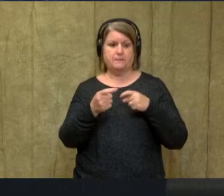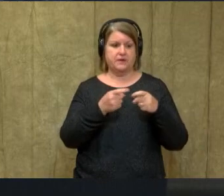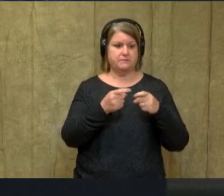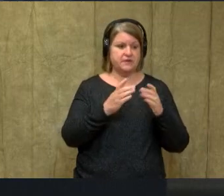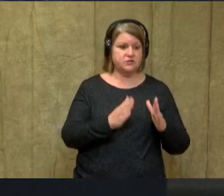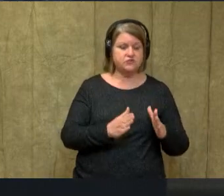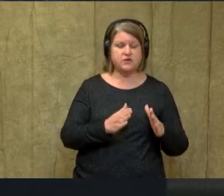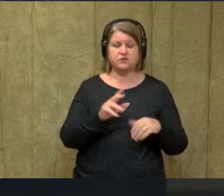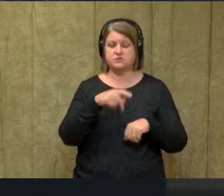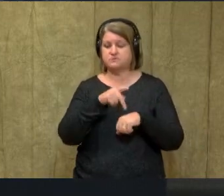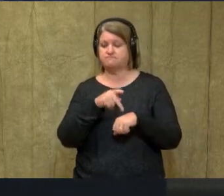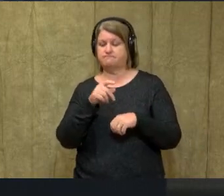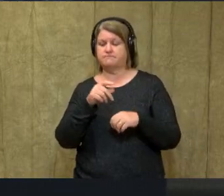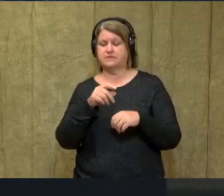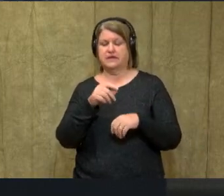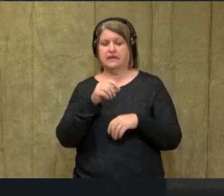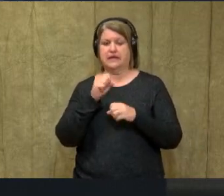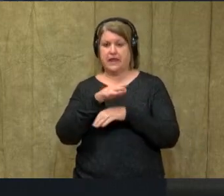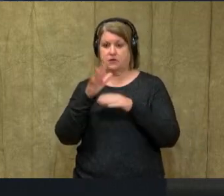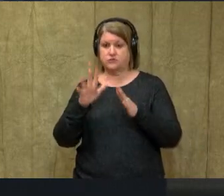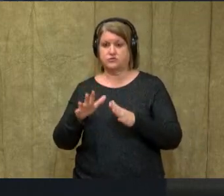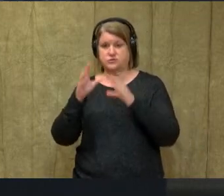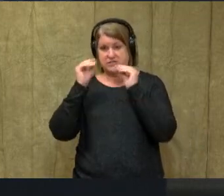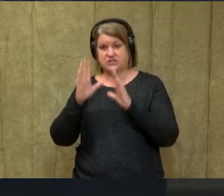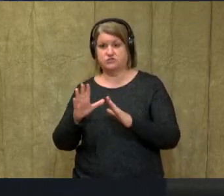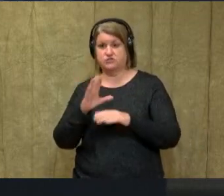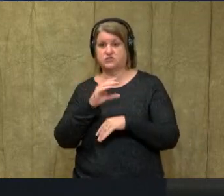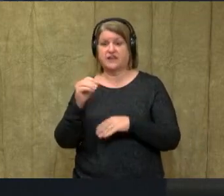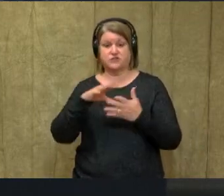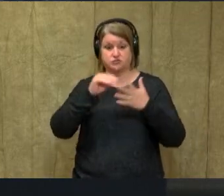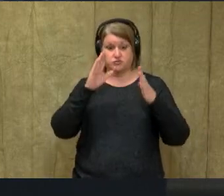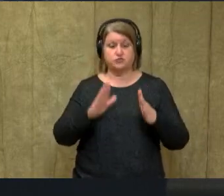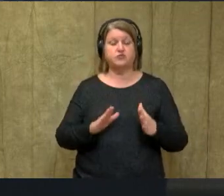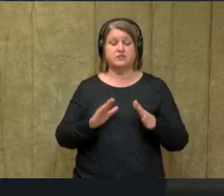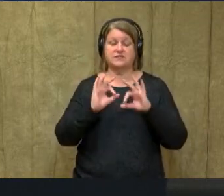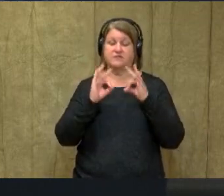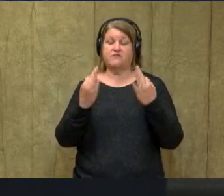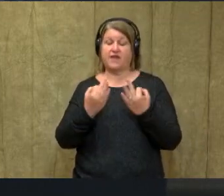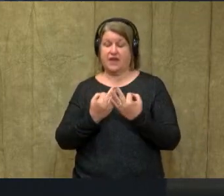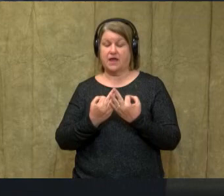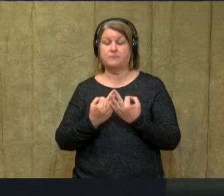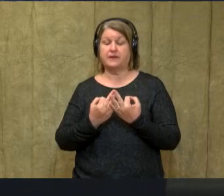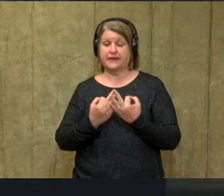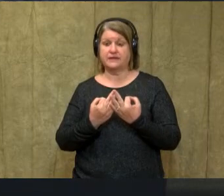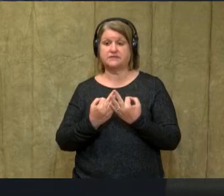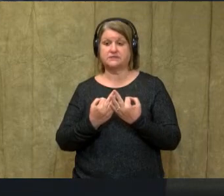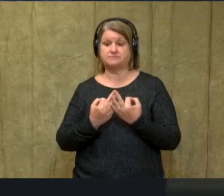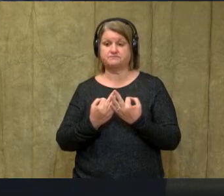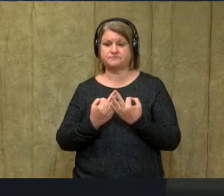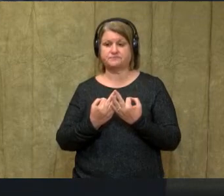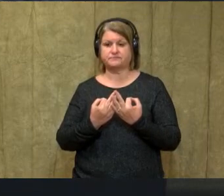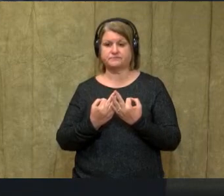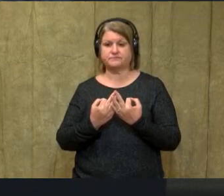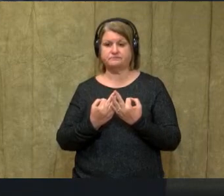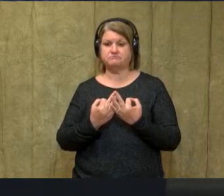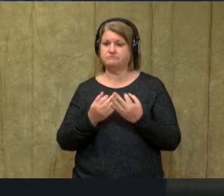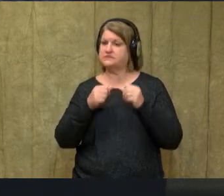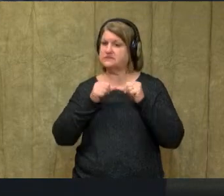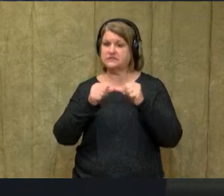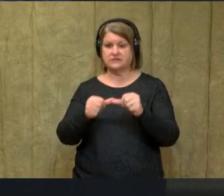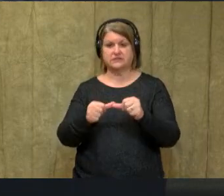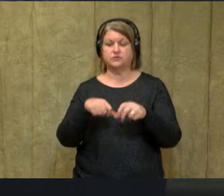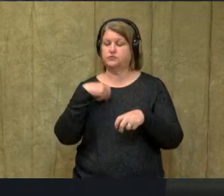counselors, teachers, and ultimately students and their families rose to the occasion. And in these difficult,